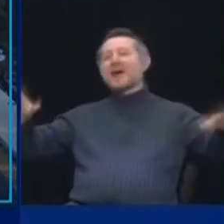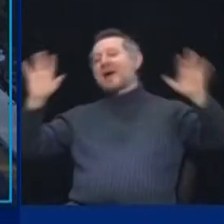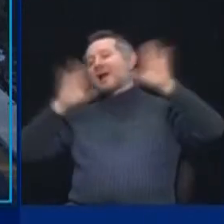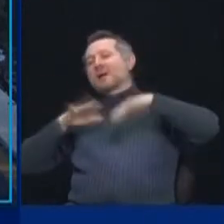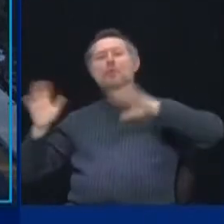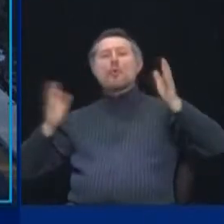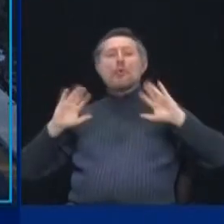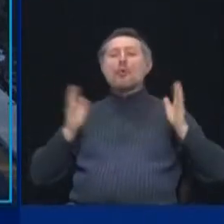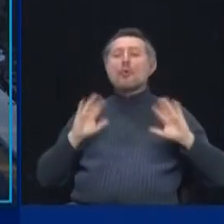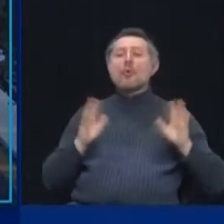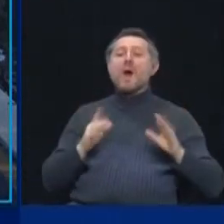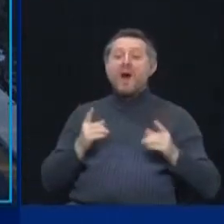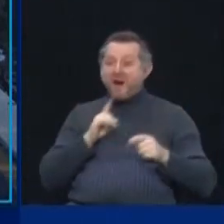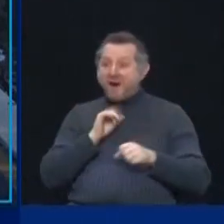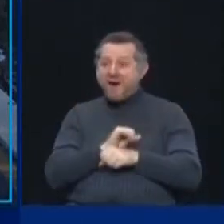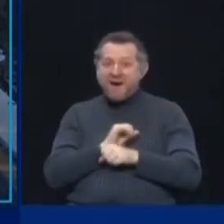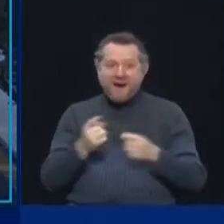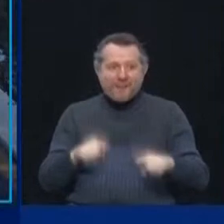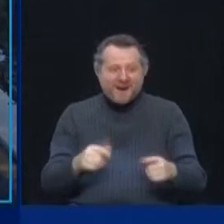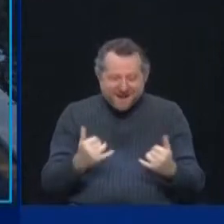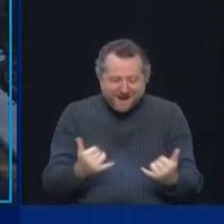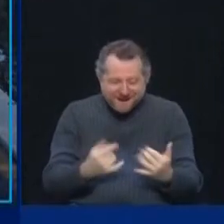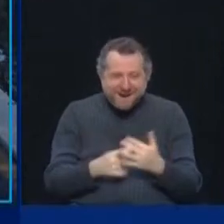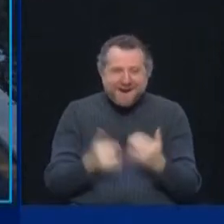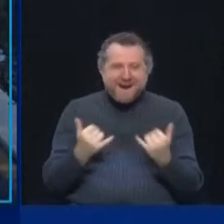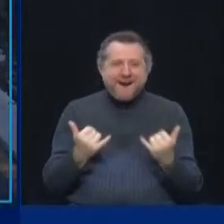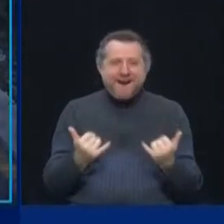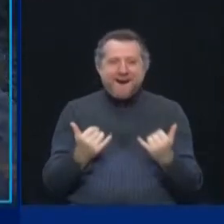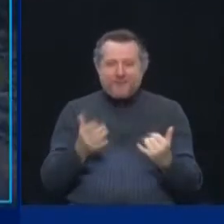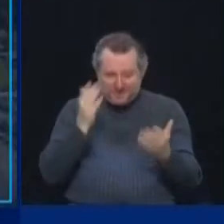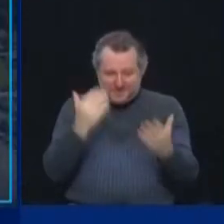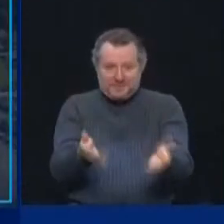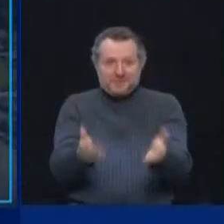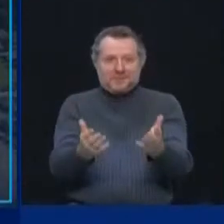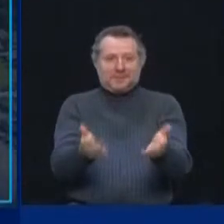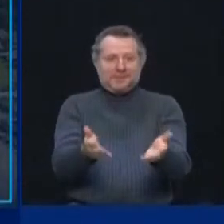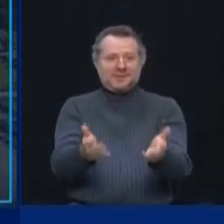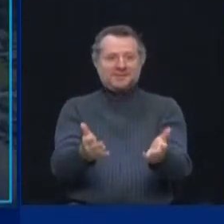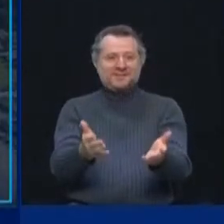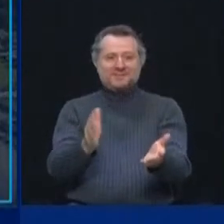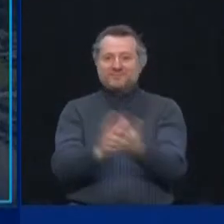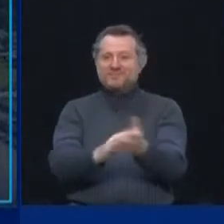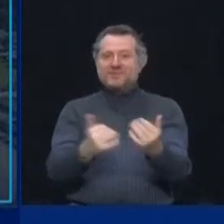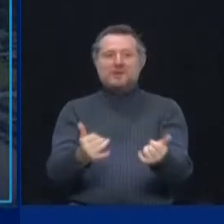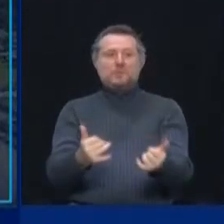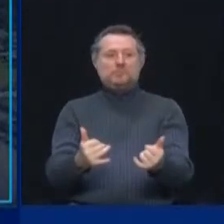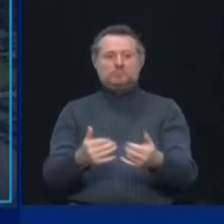This is happening. It's happening, and it's happening now.